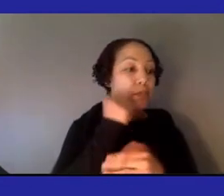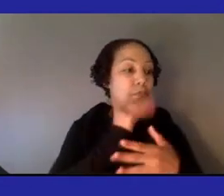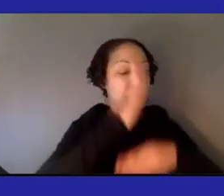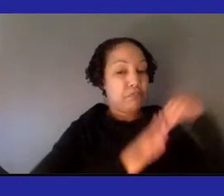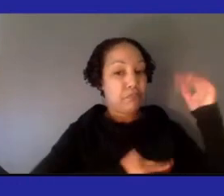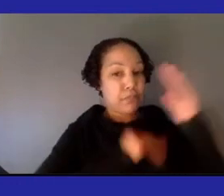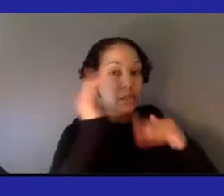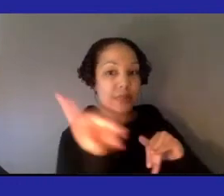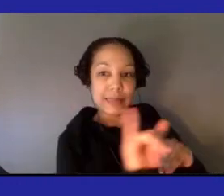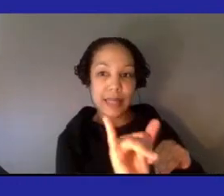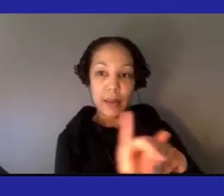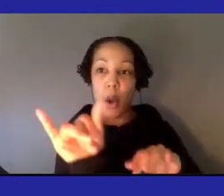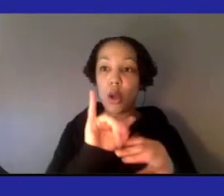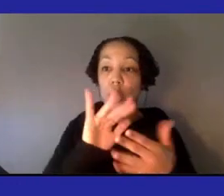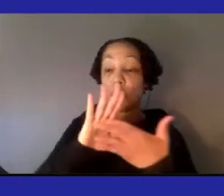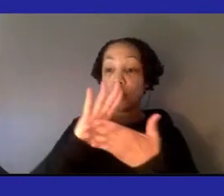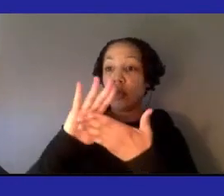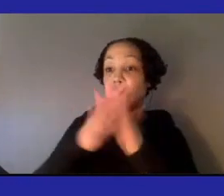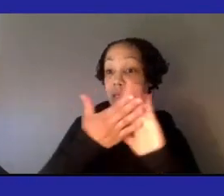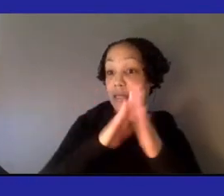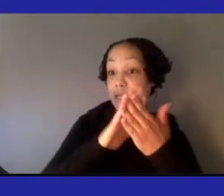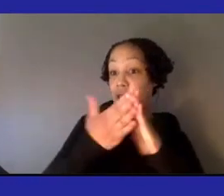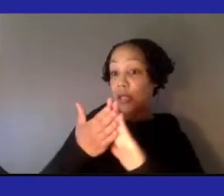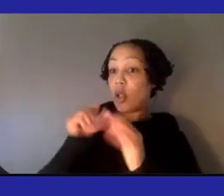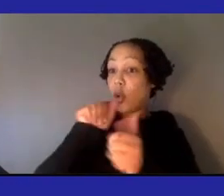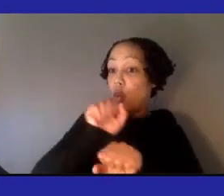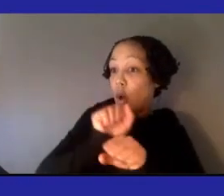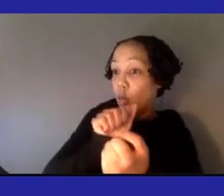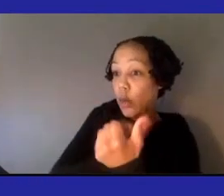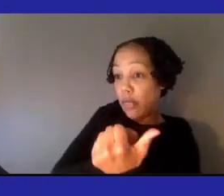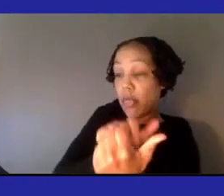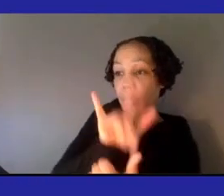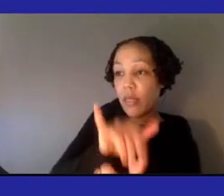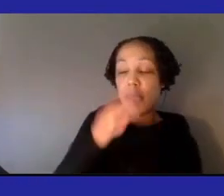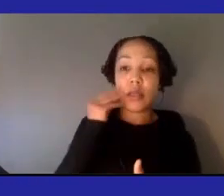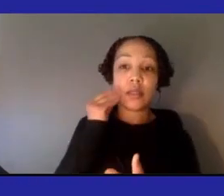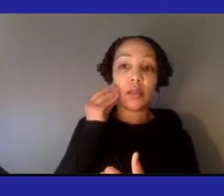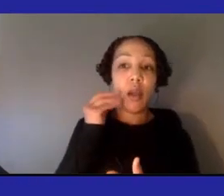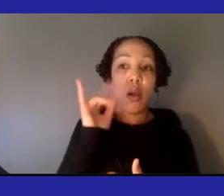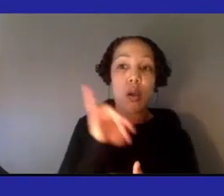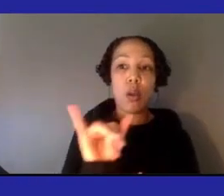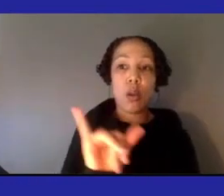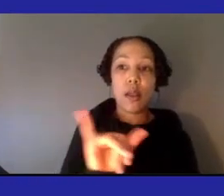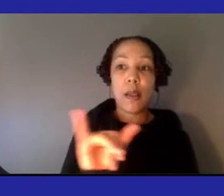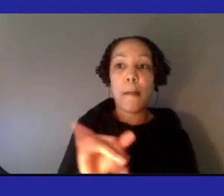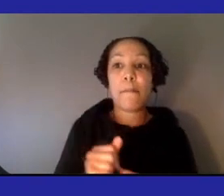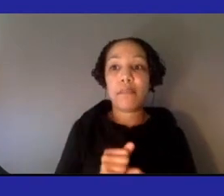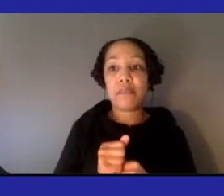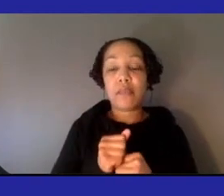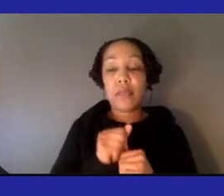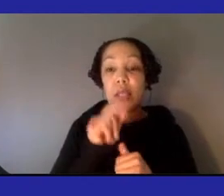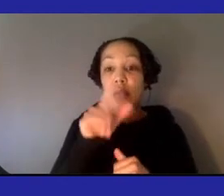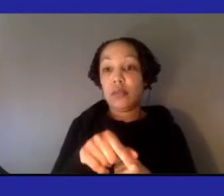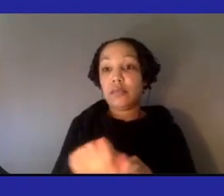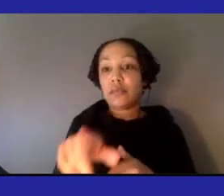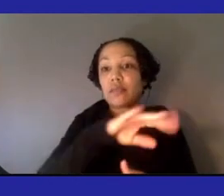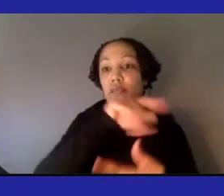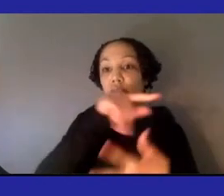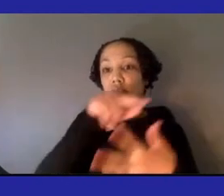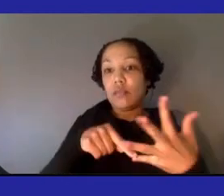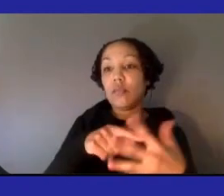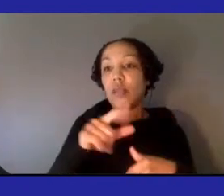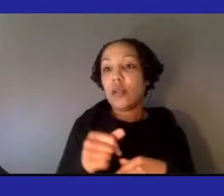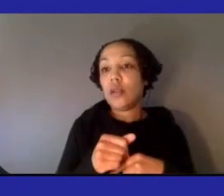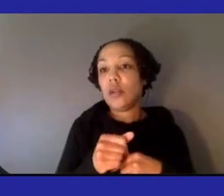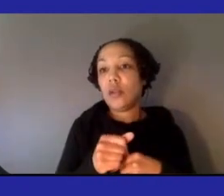city as well as making a commitment to having a WMBE utilization plan. So this is a two-step process required